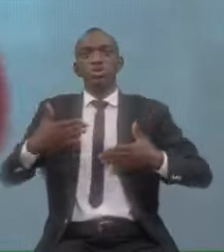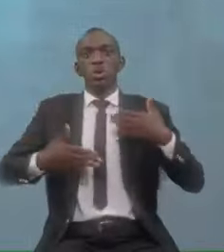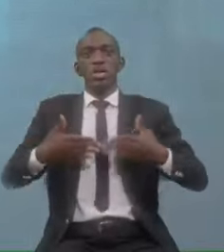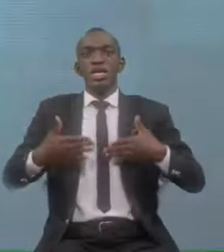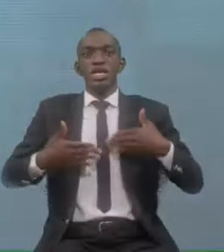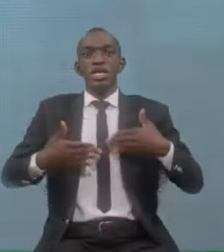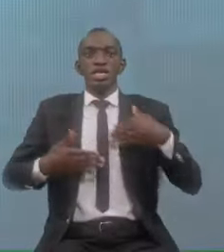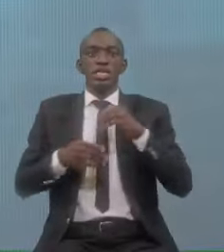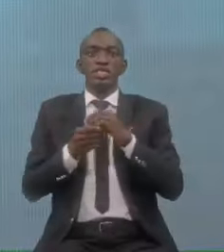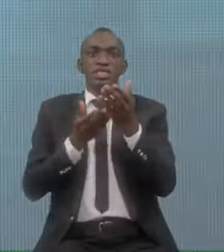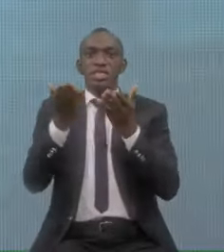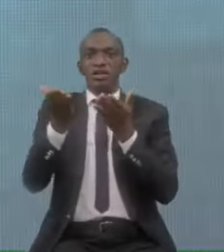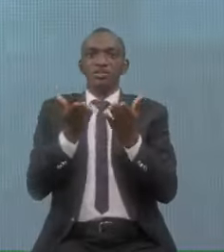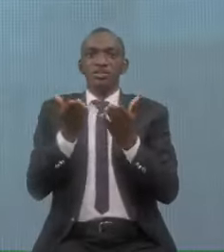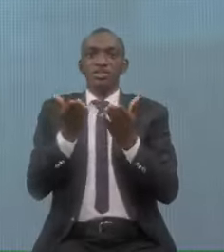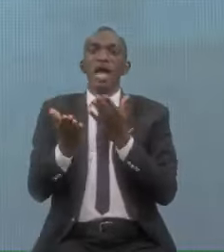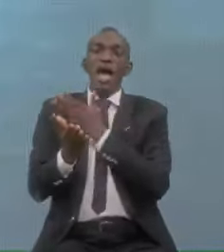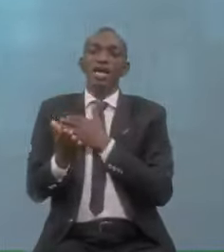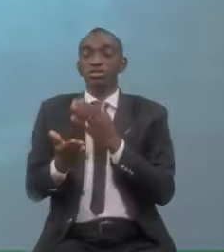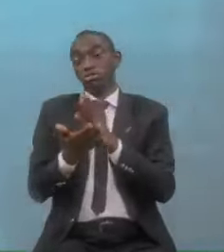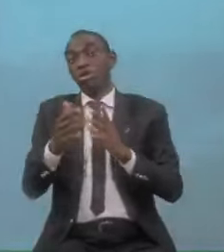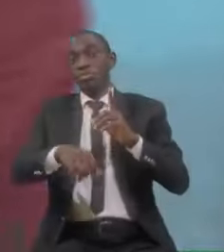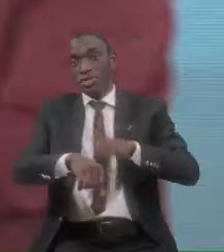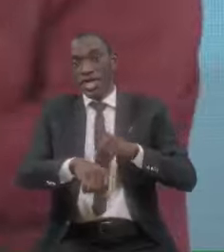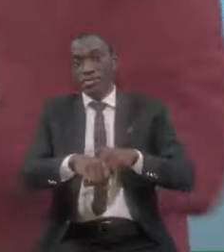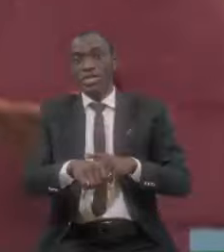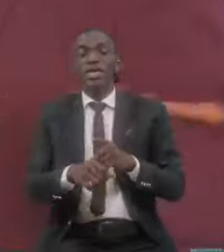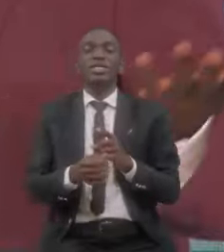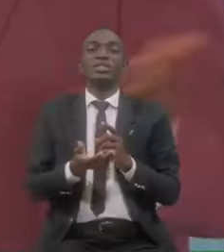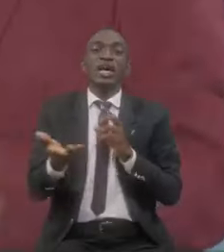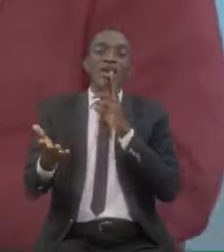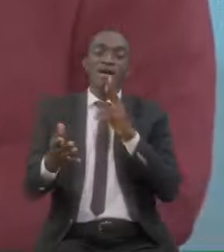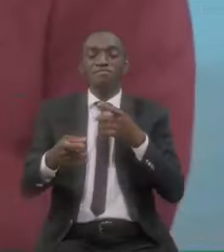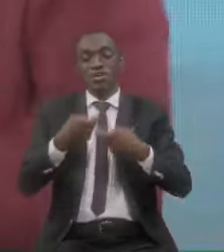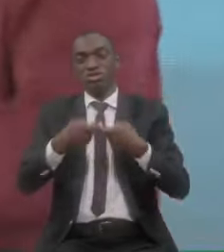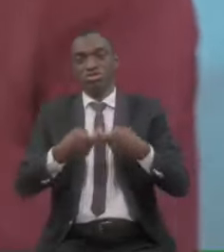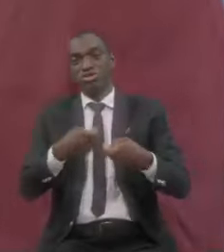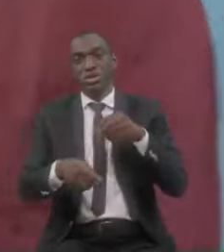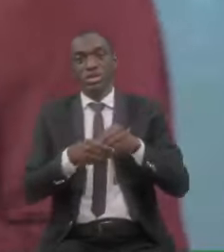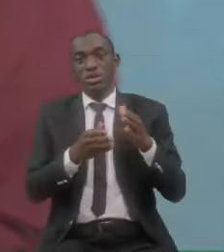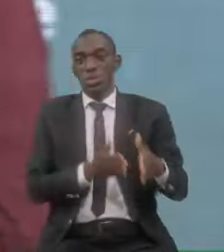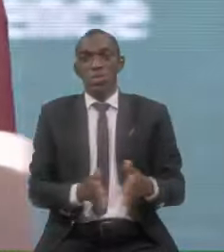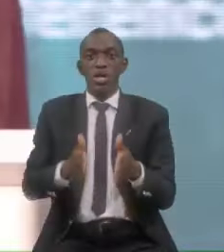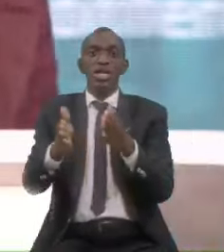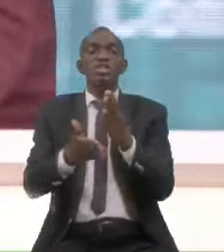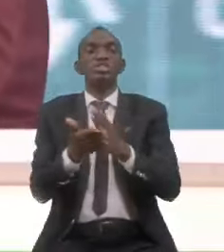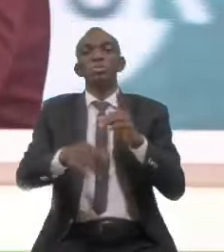there are thorns on the way. Sometimes there is persecution, even for ministry.